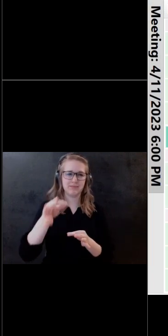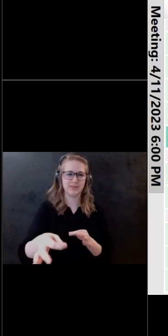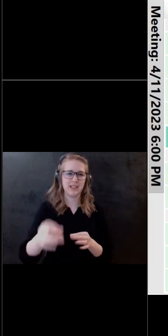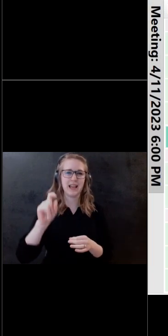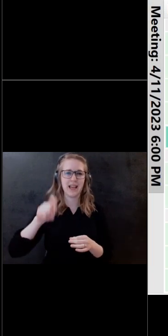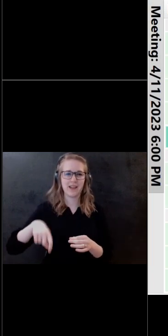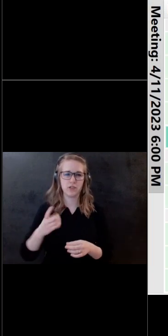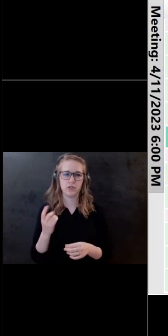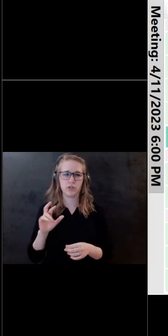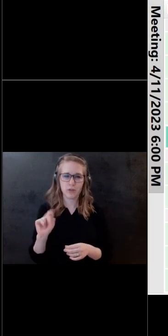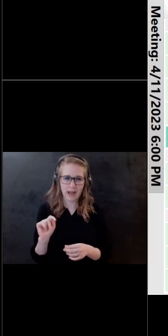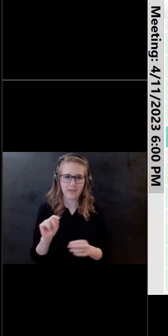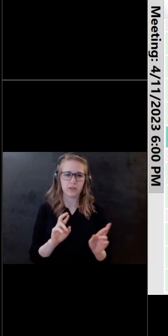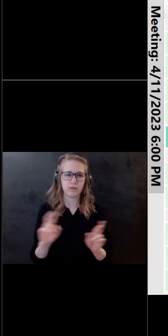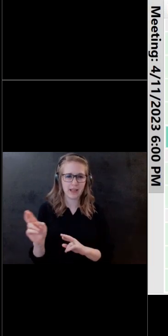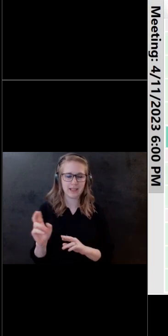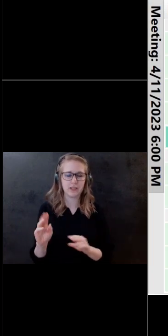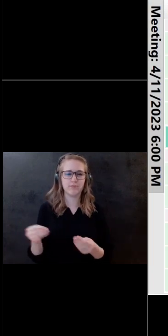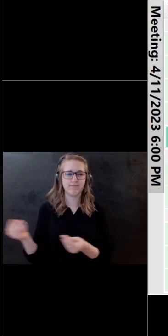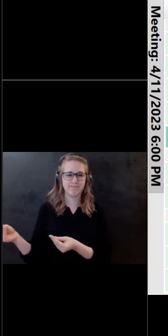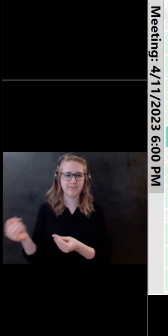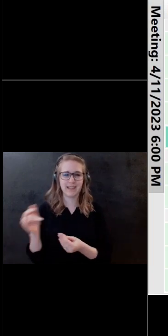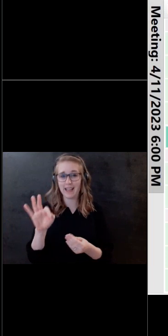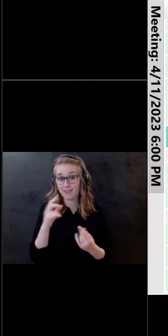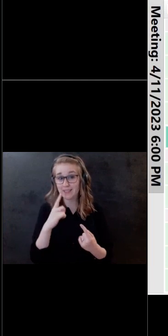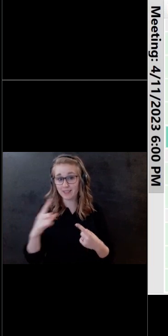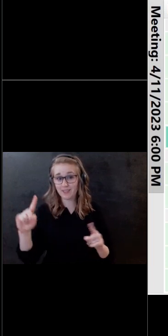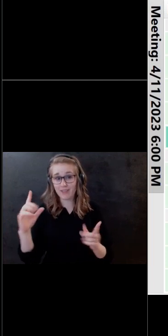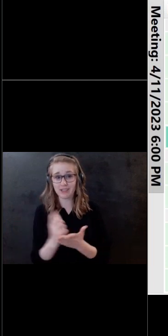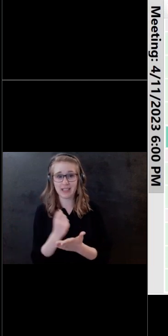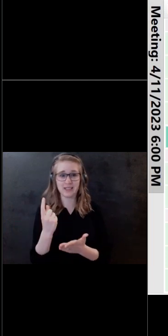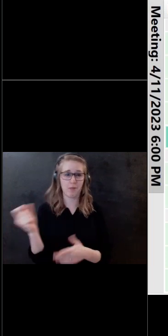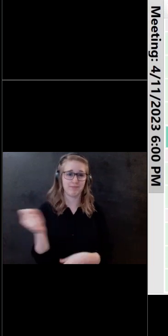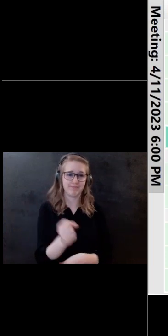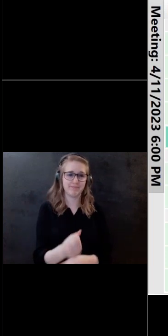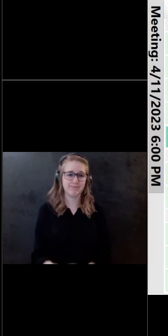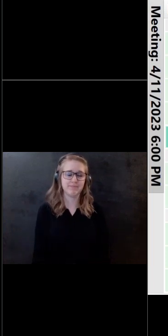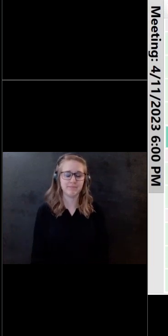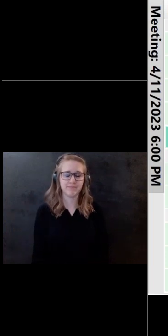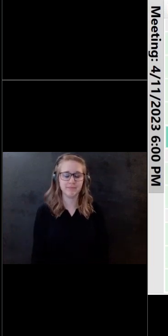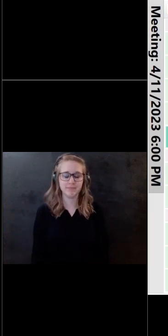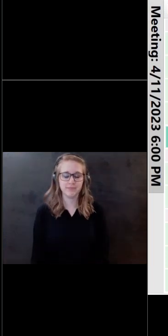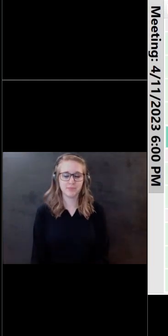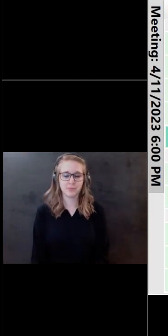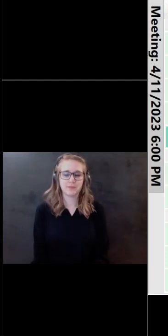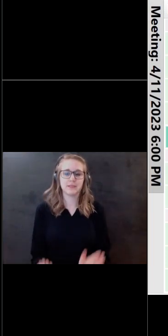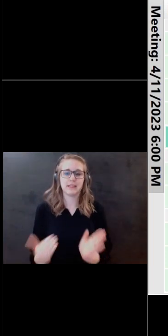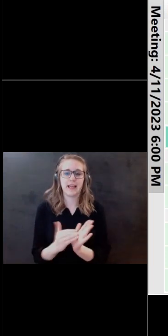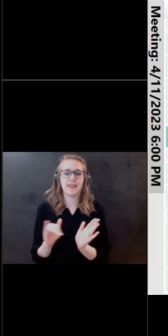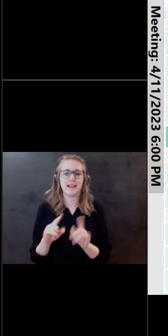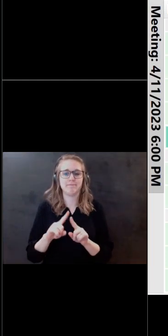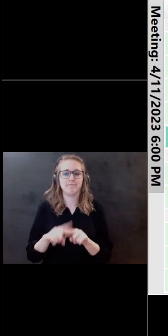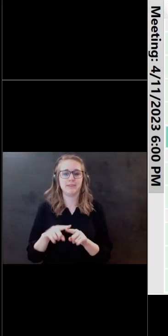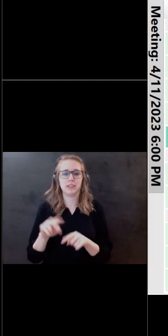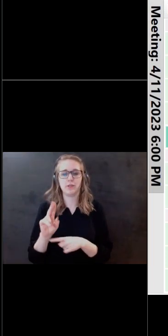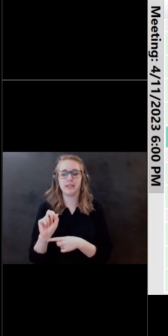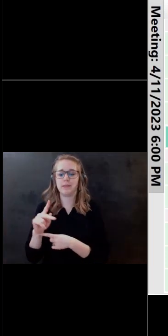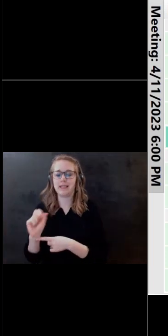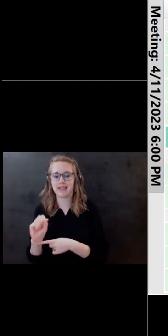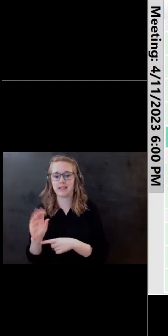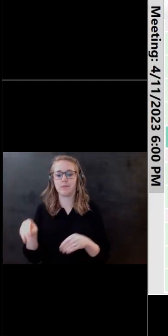that up if we do successfully get someone in, you know. And again, that's contingent on the USPS giving